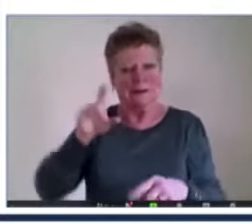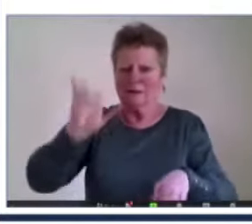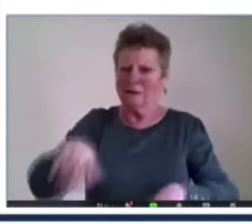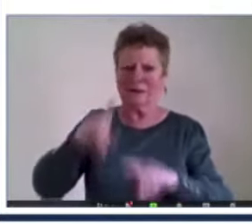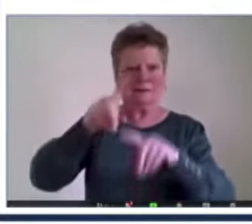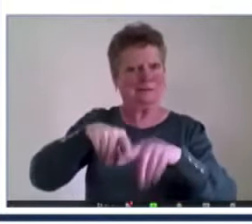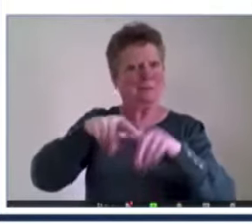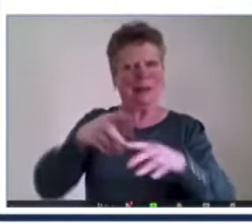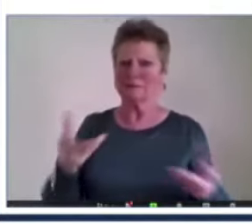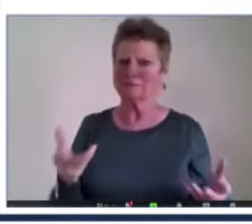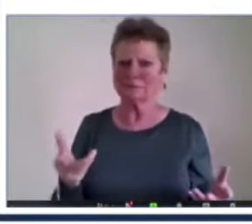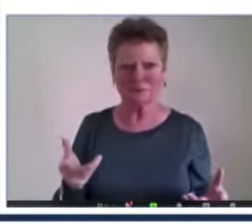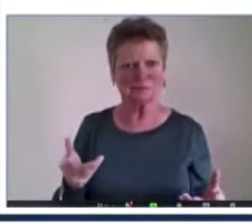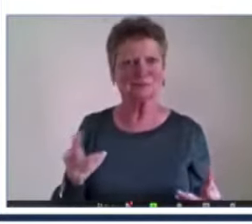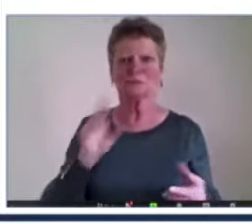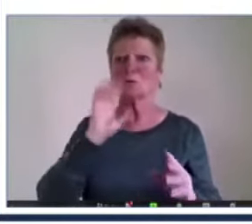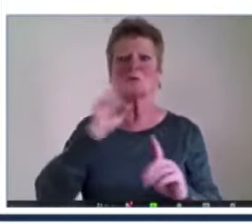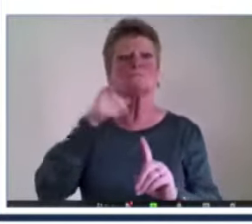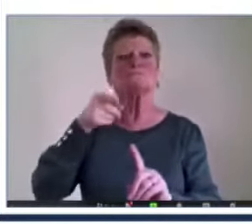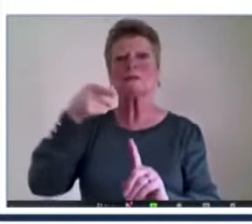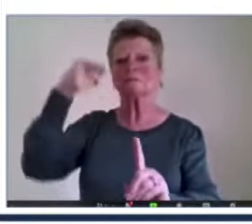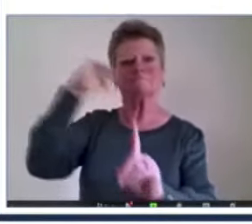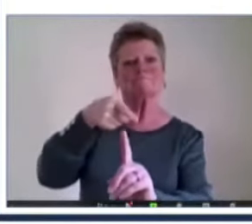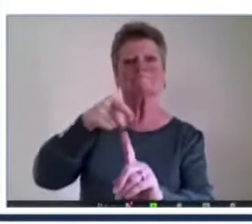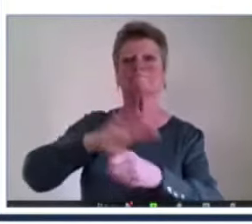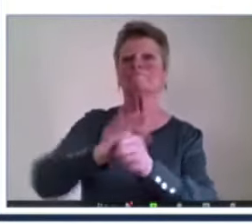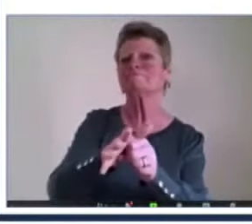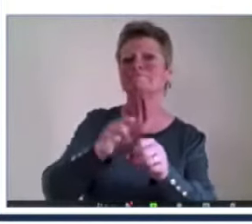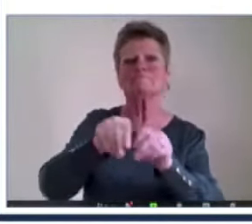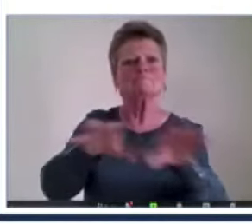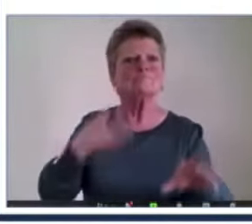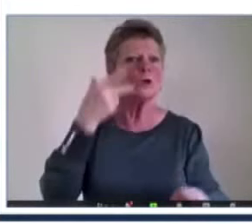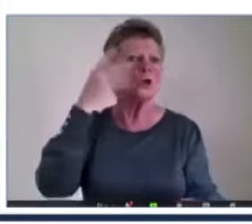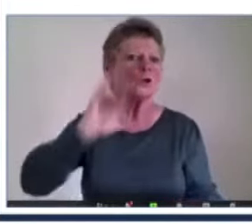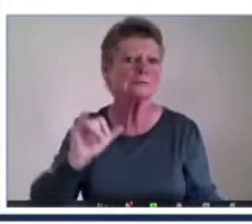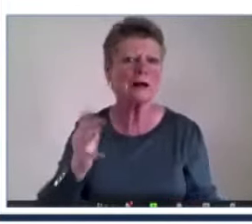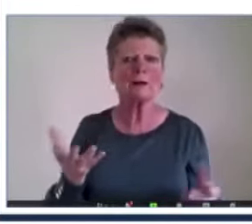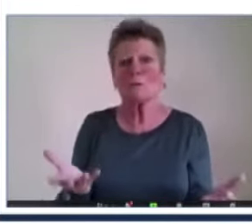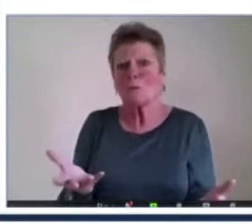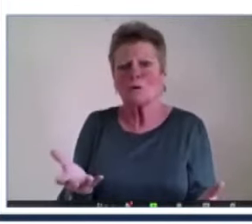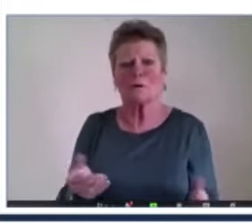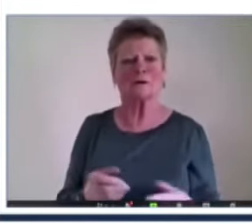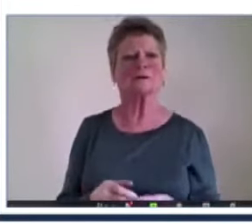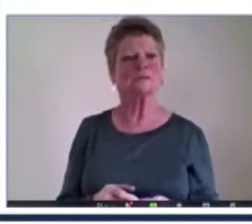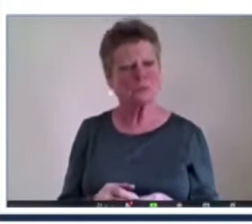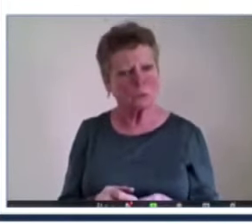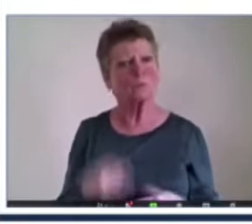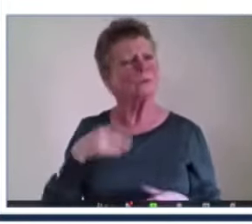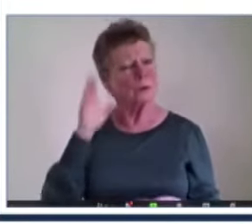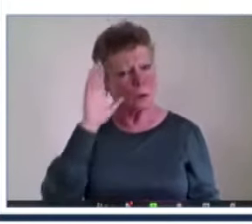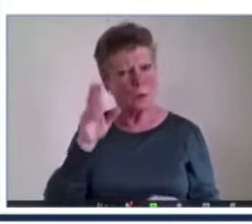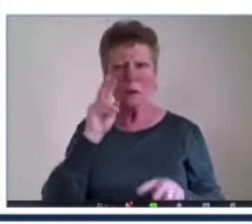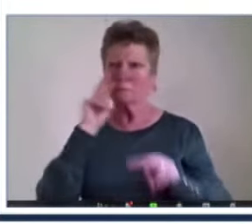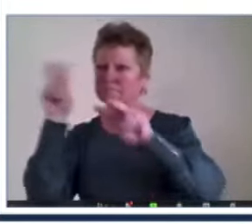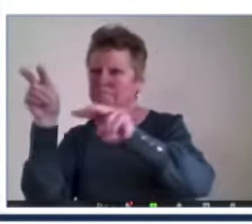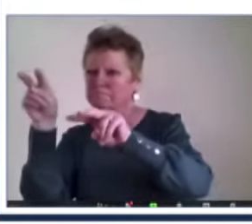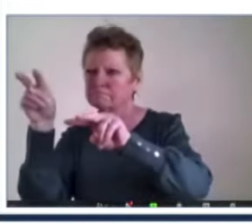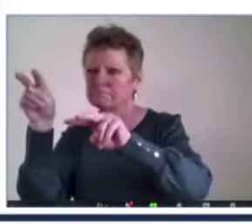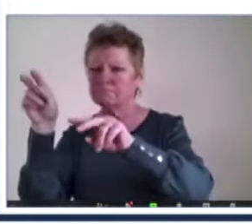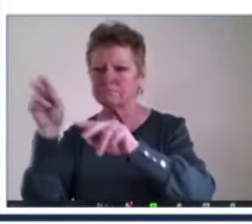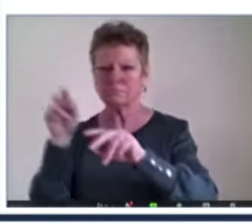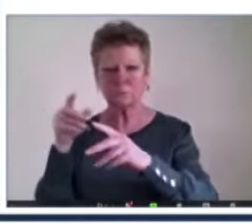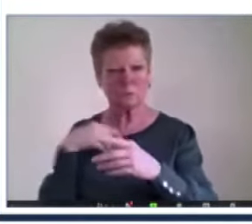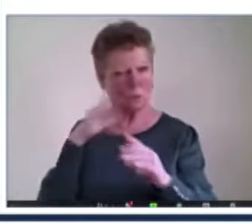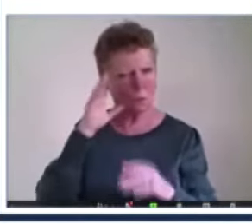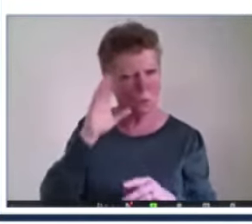what's the underlying immunity and lasting immunity in the population. So we'll certainly continue to monitor